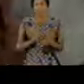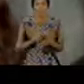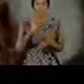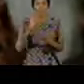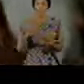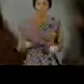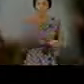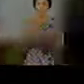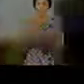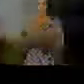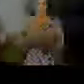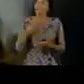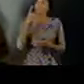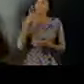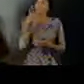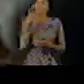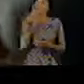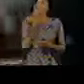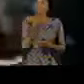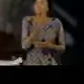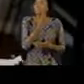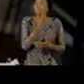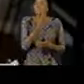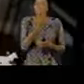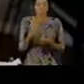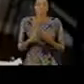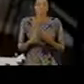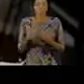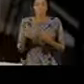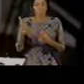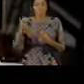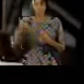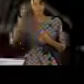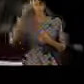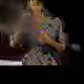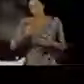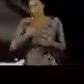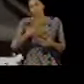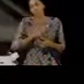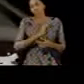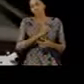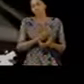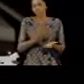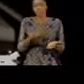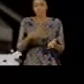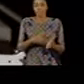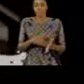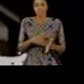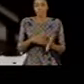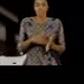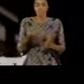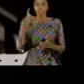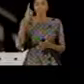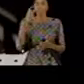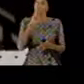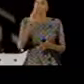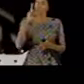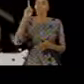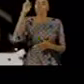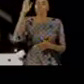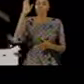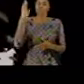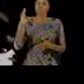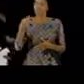I will lift my eyes to remind my soul again. You are